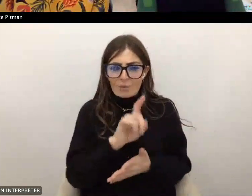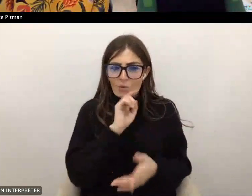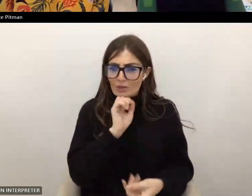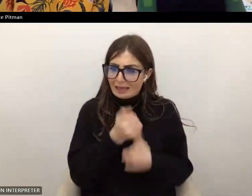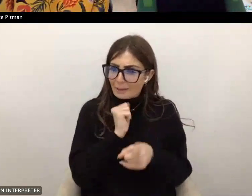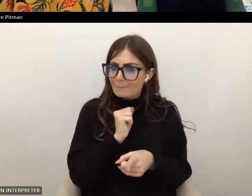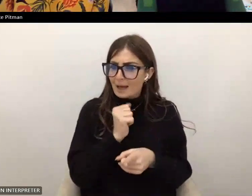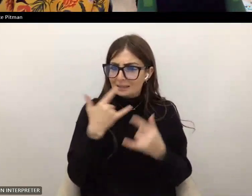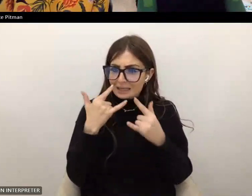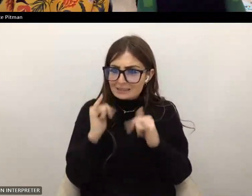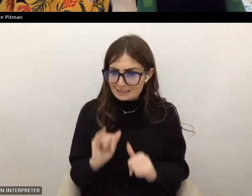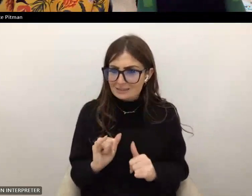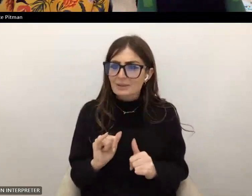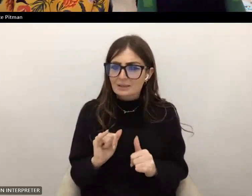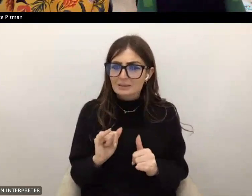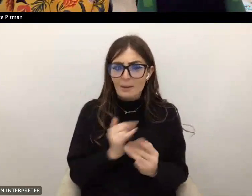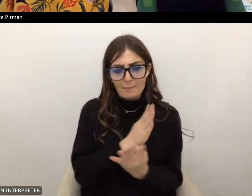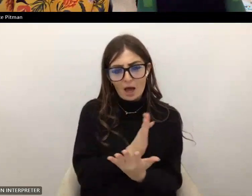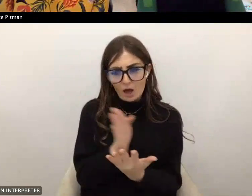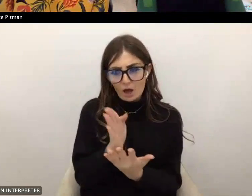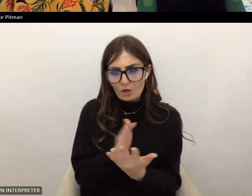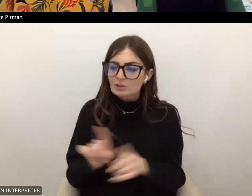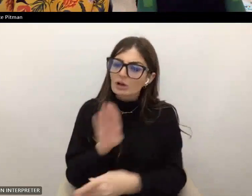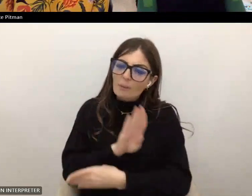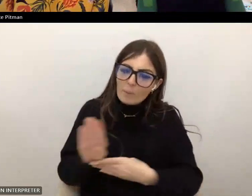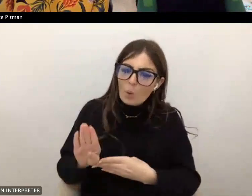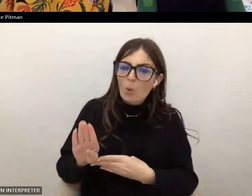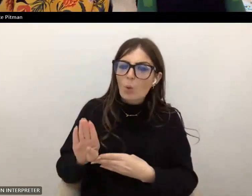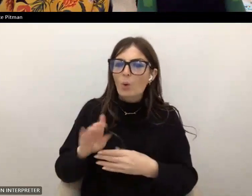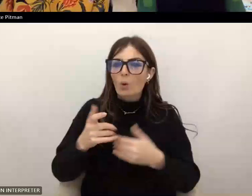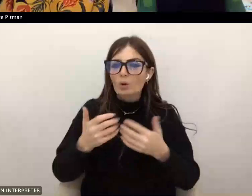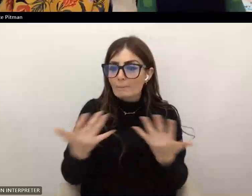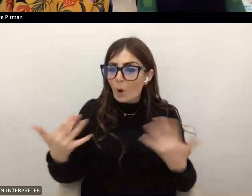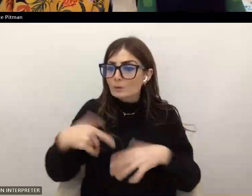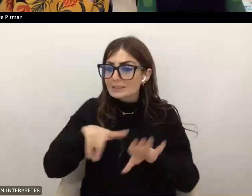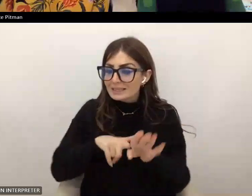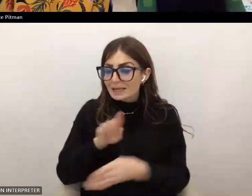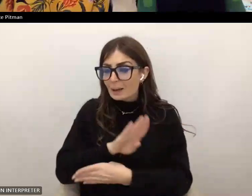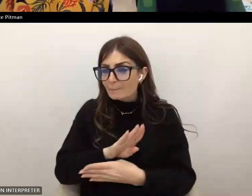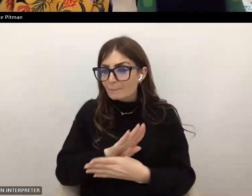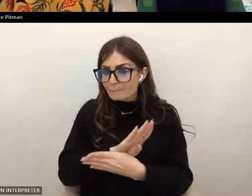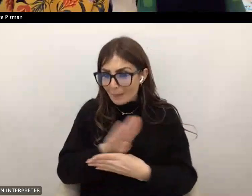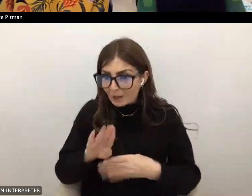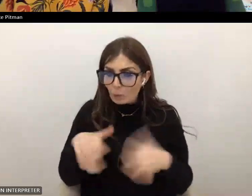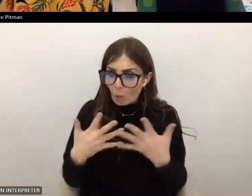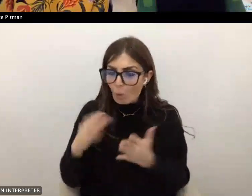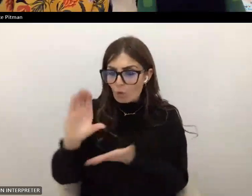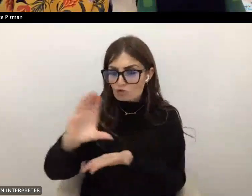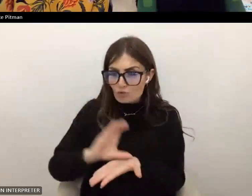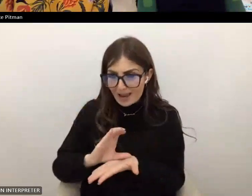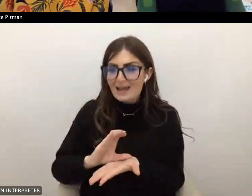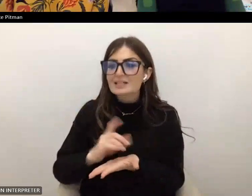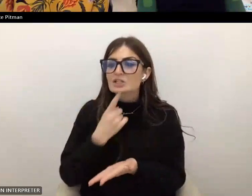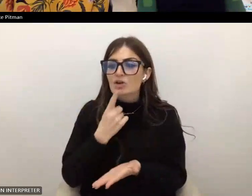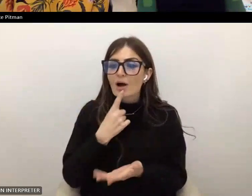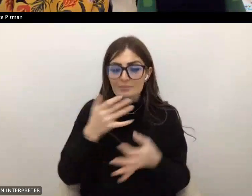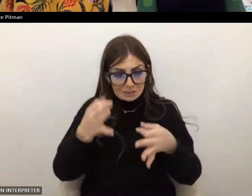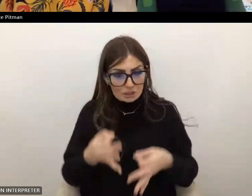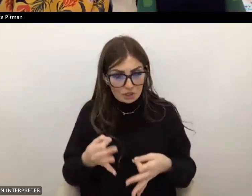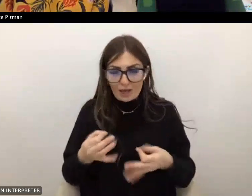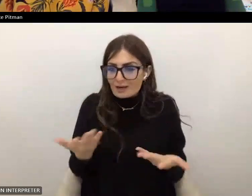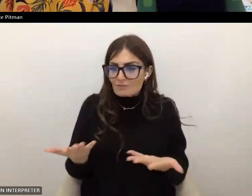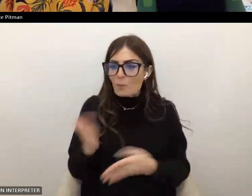assessment pathways, e.g. boards to a multi-year panel or all grant types decided by a board?